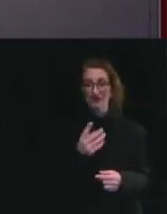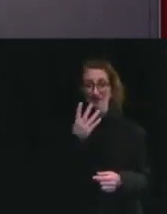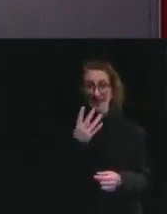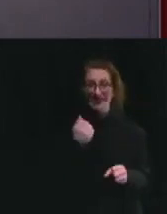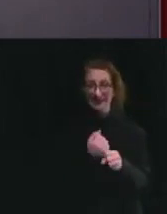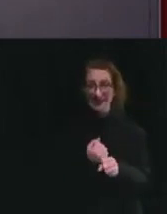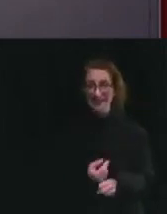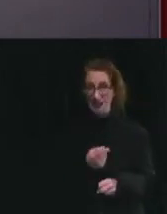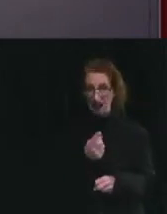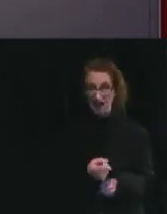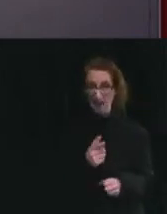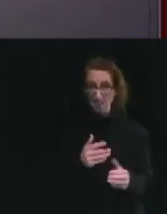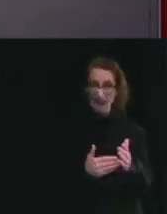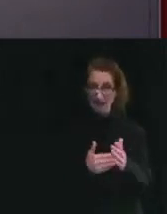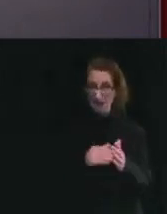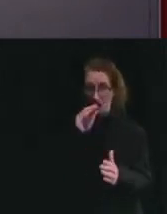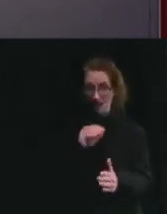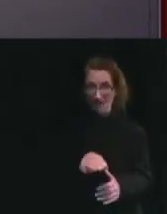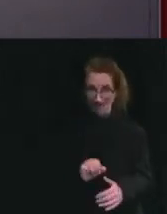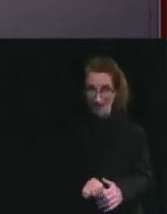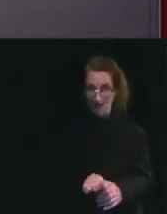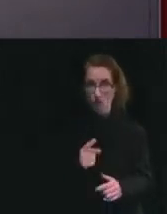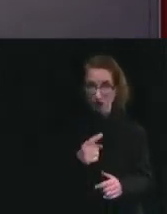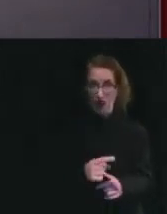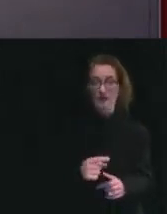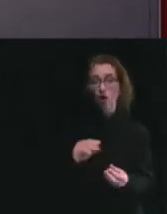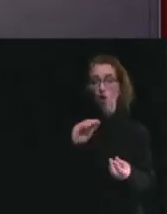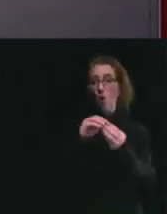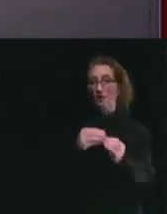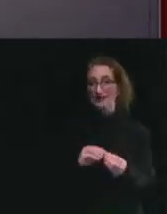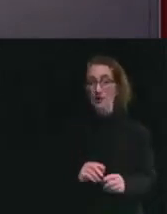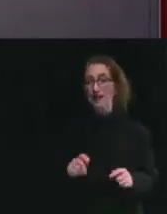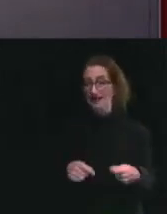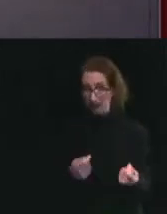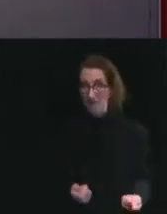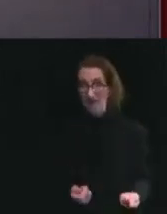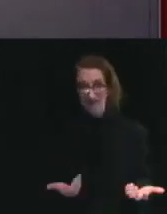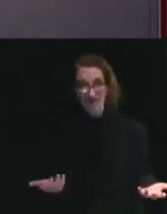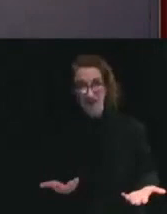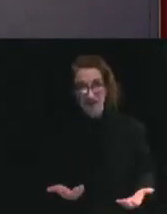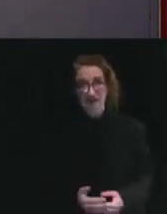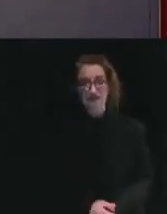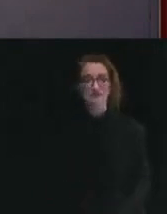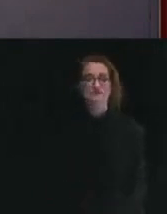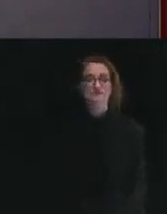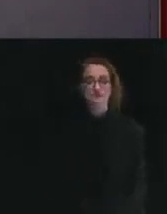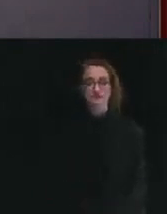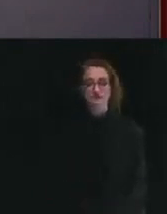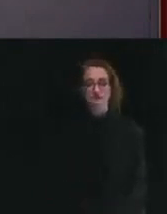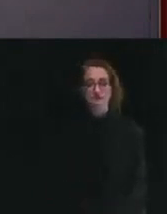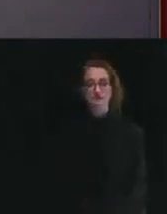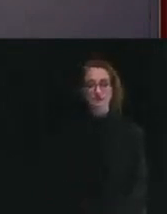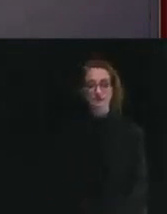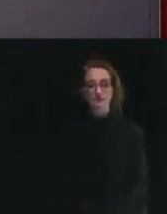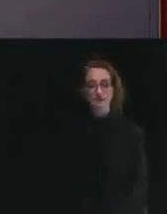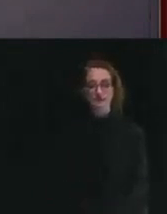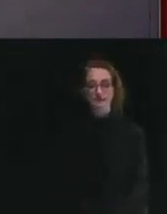What did you earn? And when you combine these with each other, then you see this.